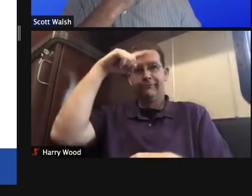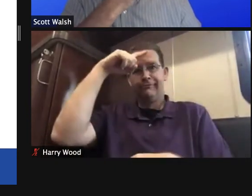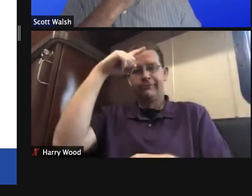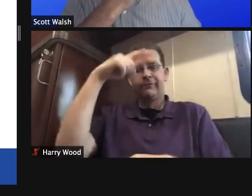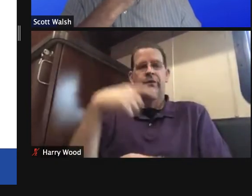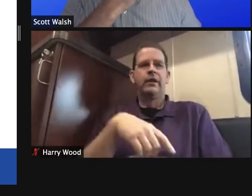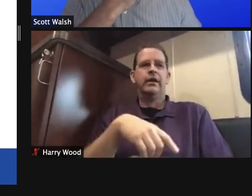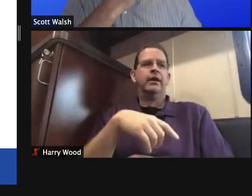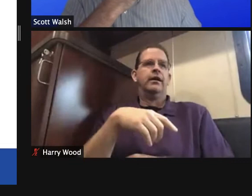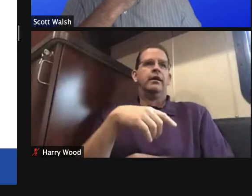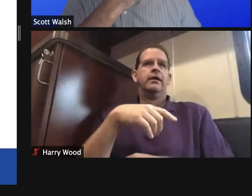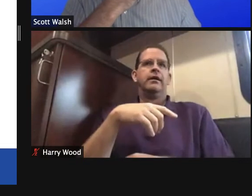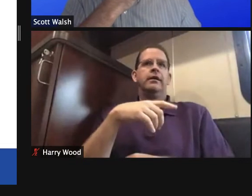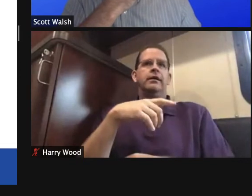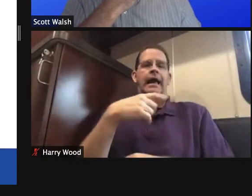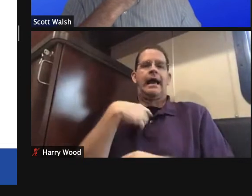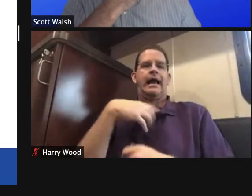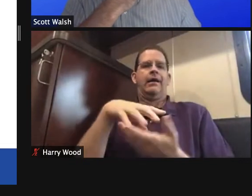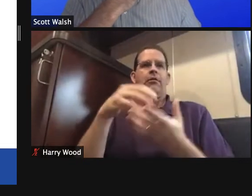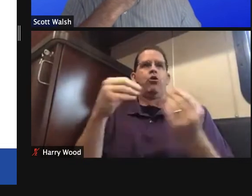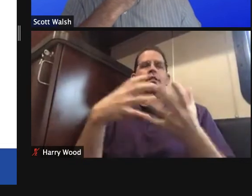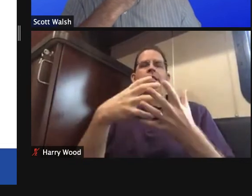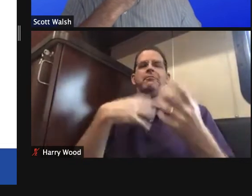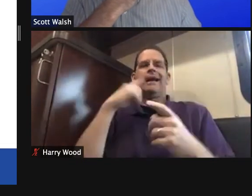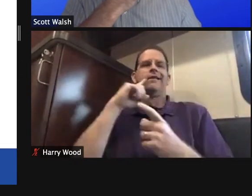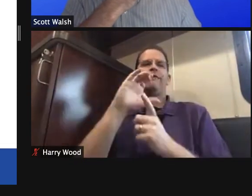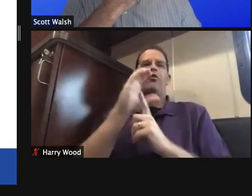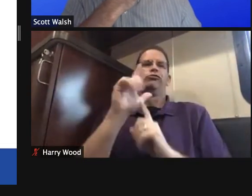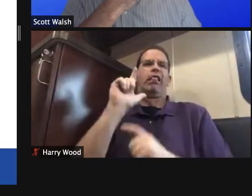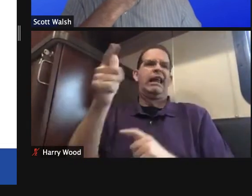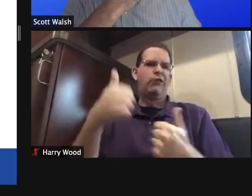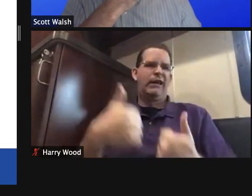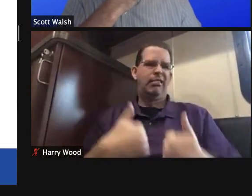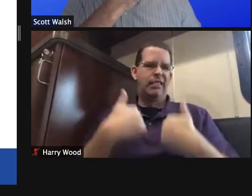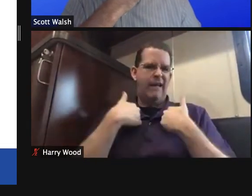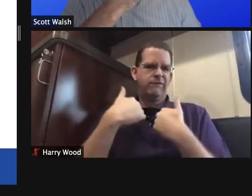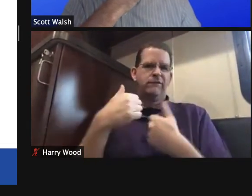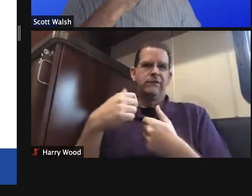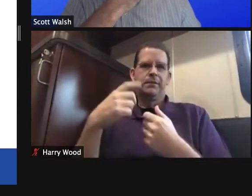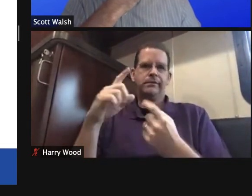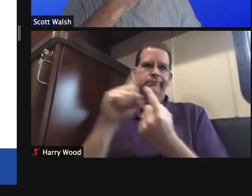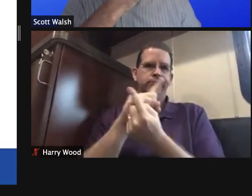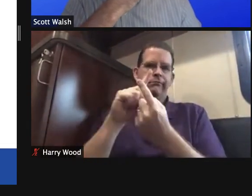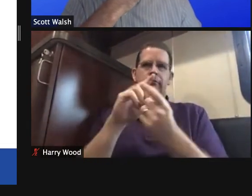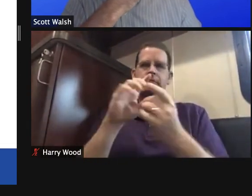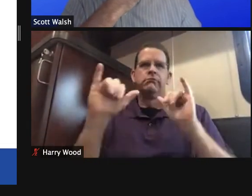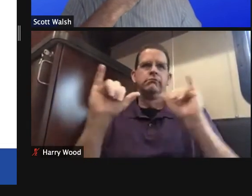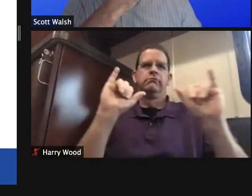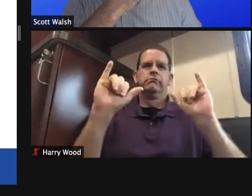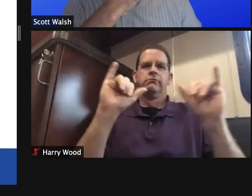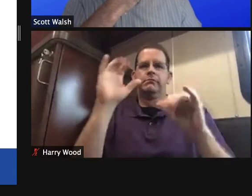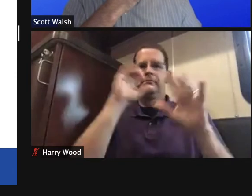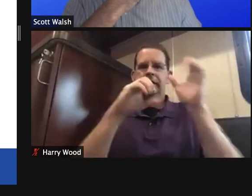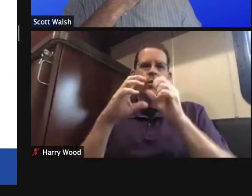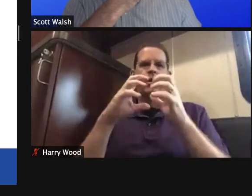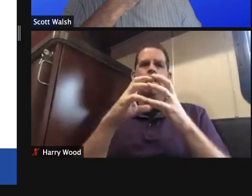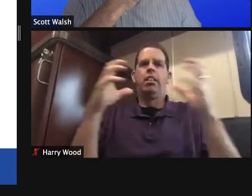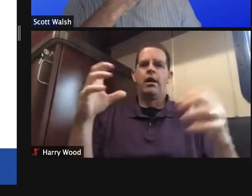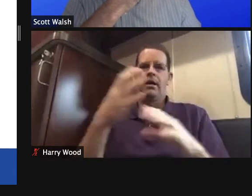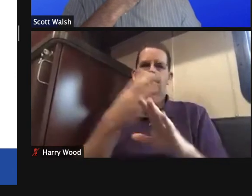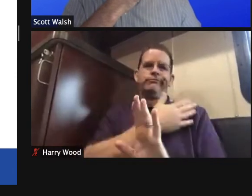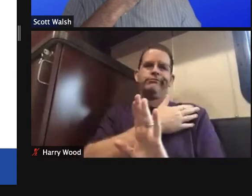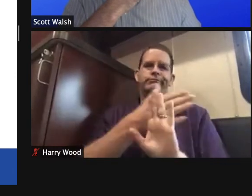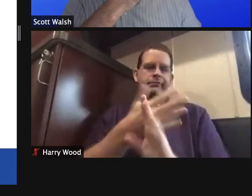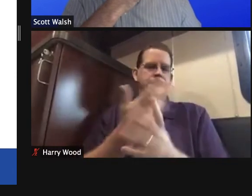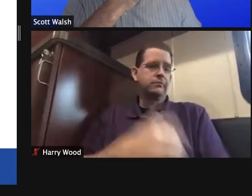am deaf, but I sign hearing on the forehead like I'm, I think like a hearing person. Um, a lot of my cultural learning came later in life,